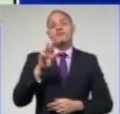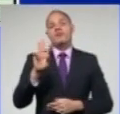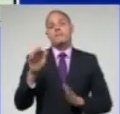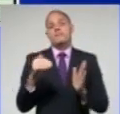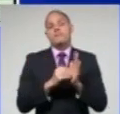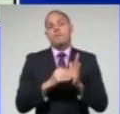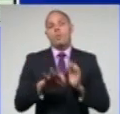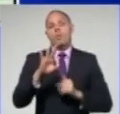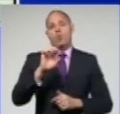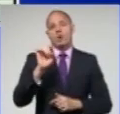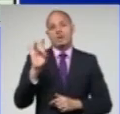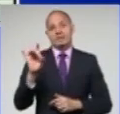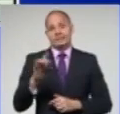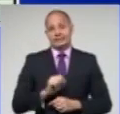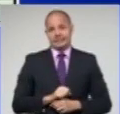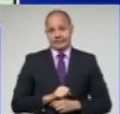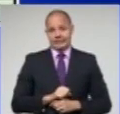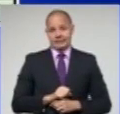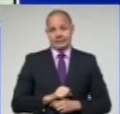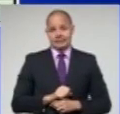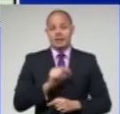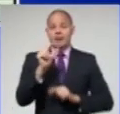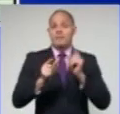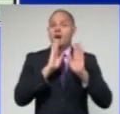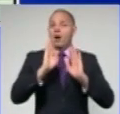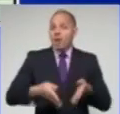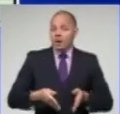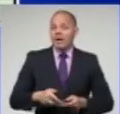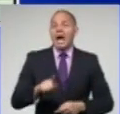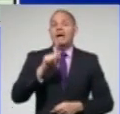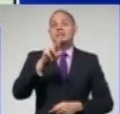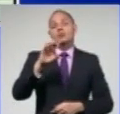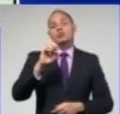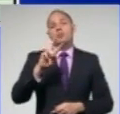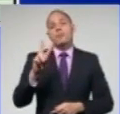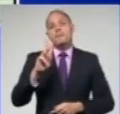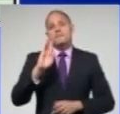146,352 deaths for COVID-19, and Russia with